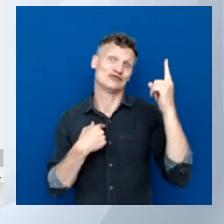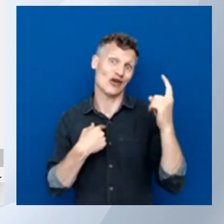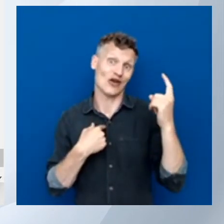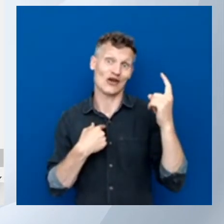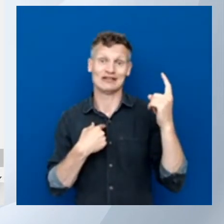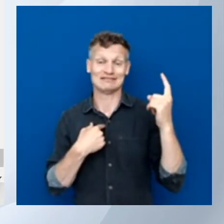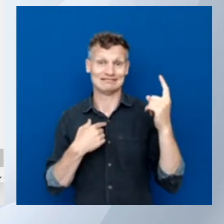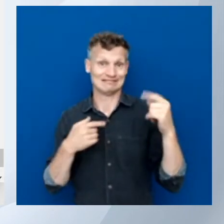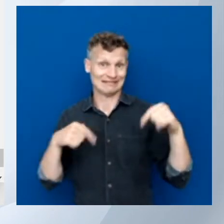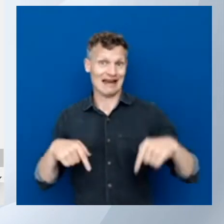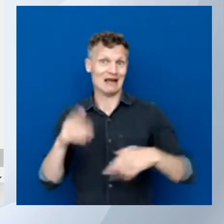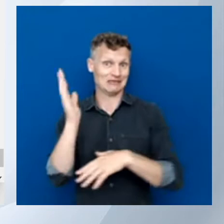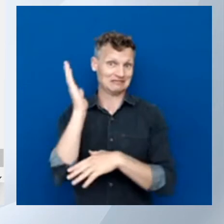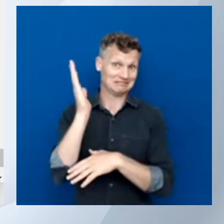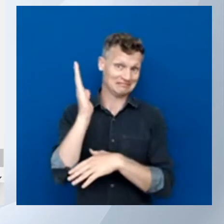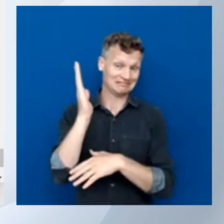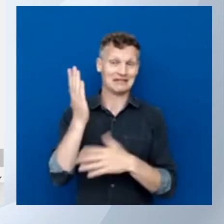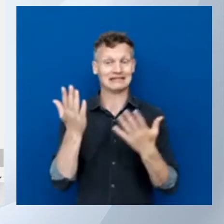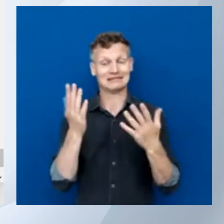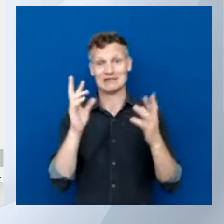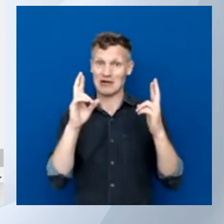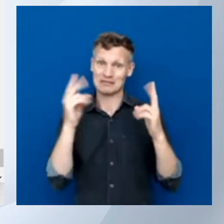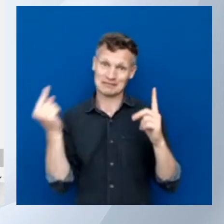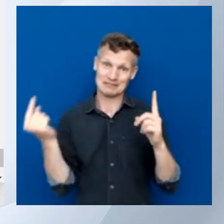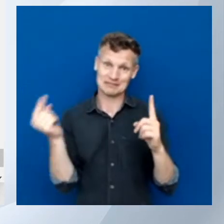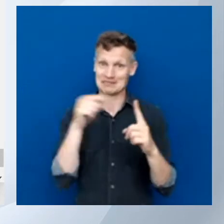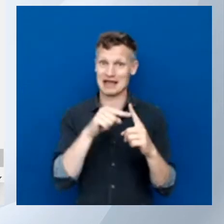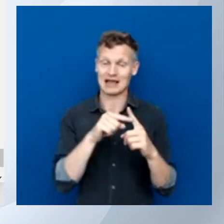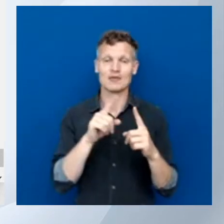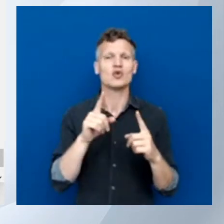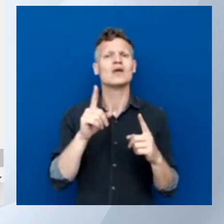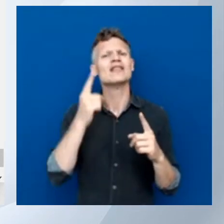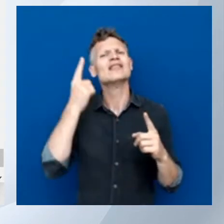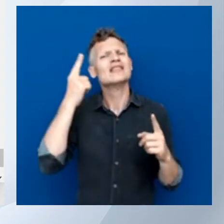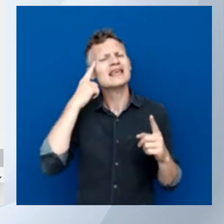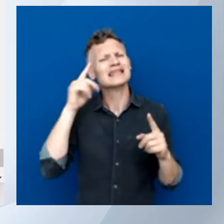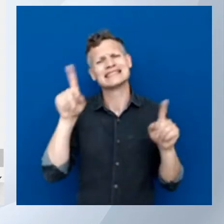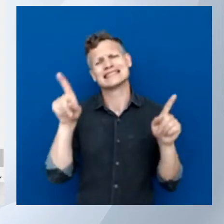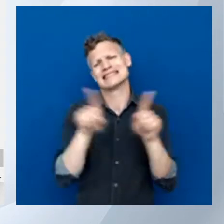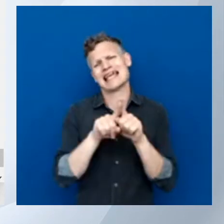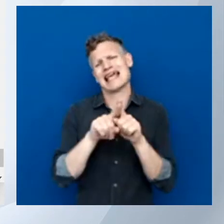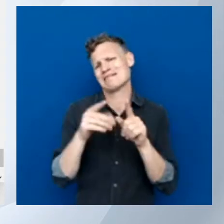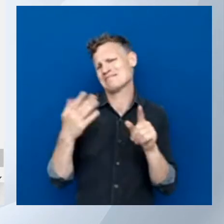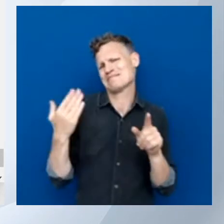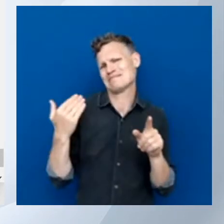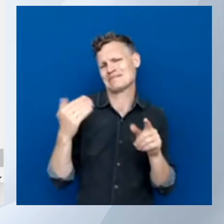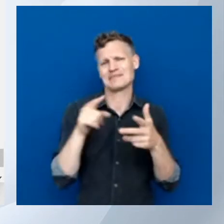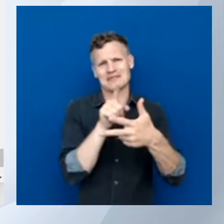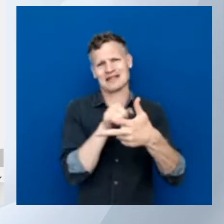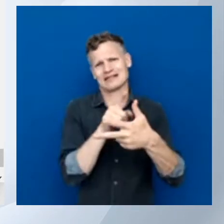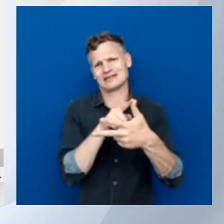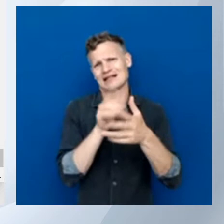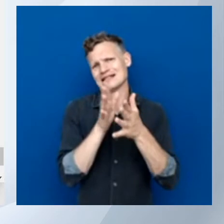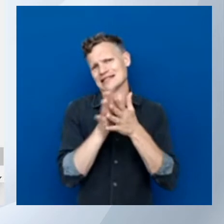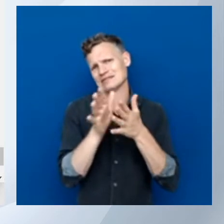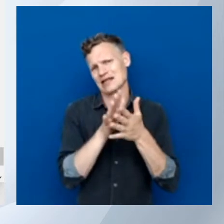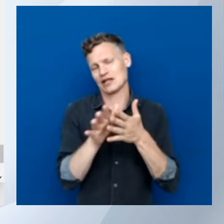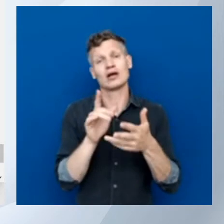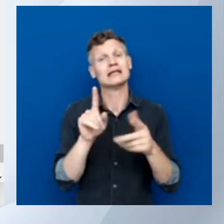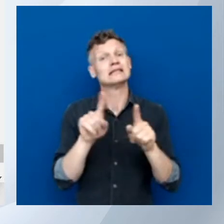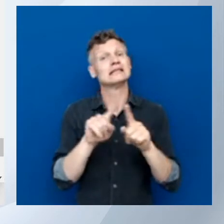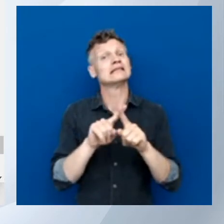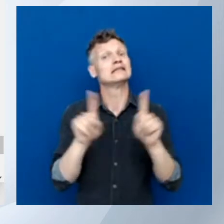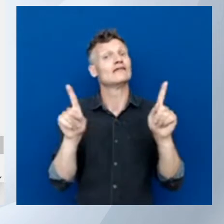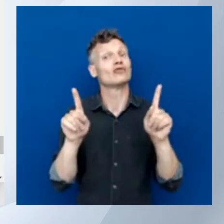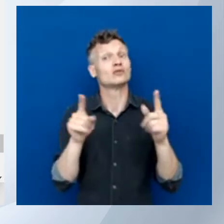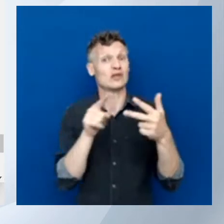this later. What we expect is a similar dashboard that we looked at in the classical explainer. The difference here is really just that